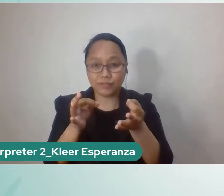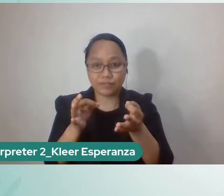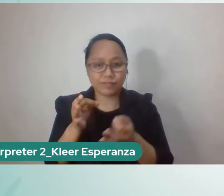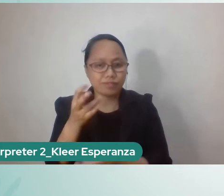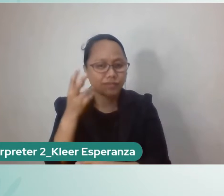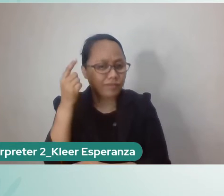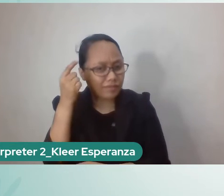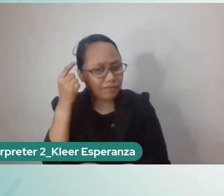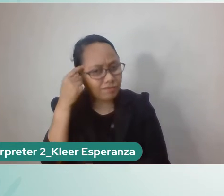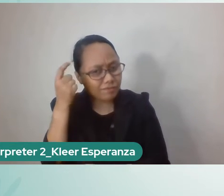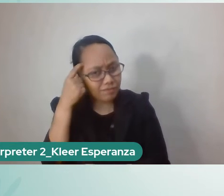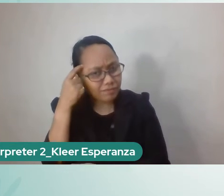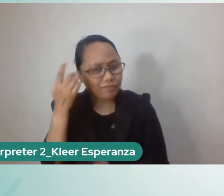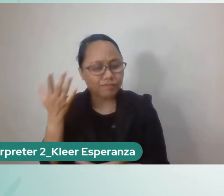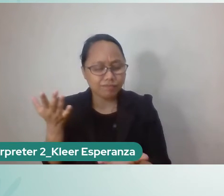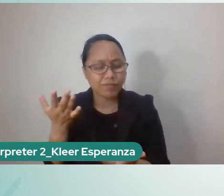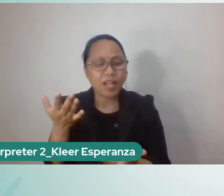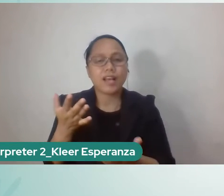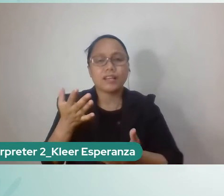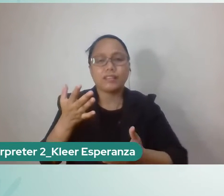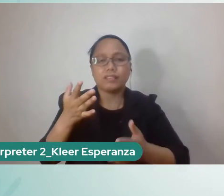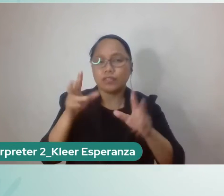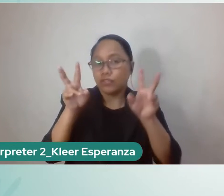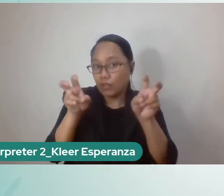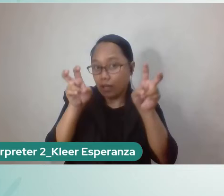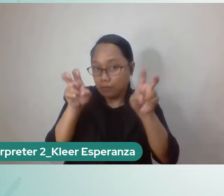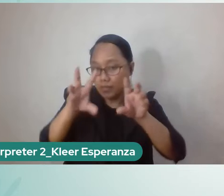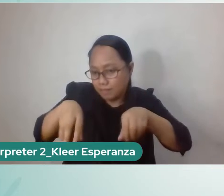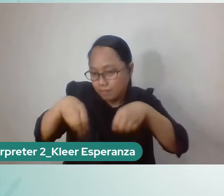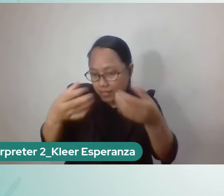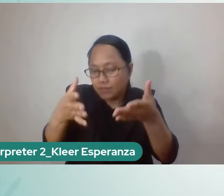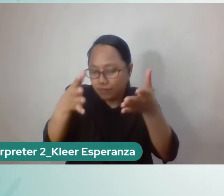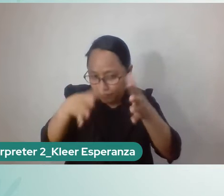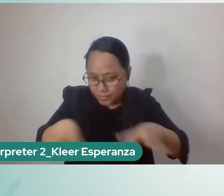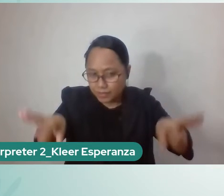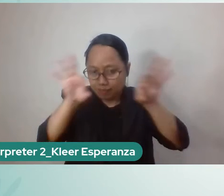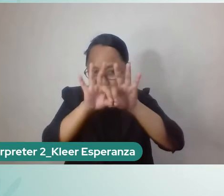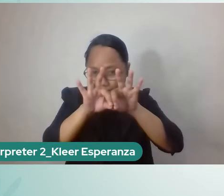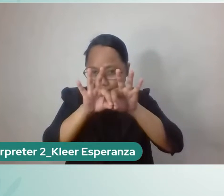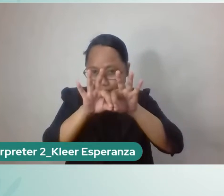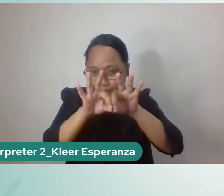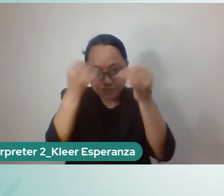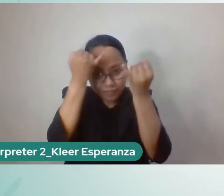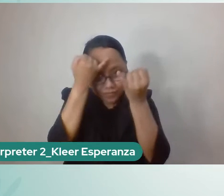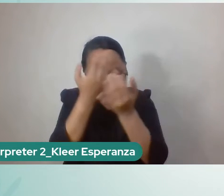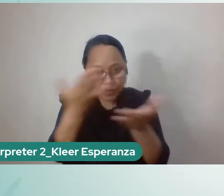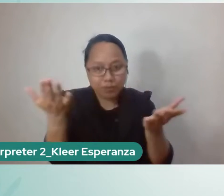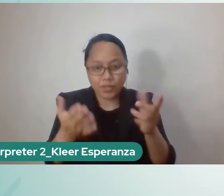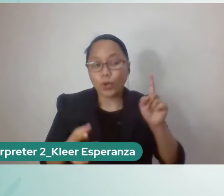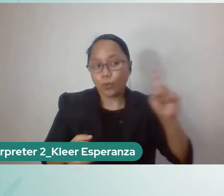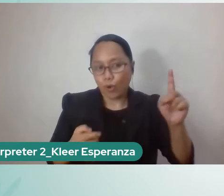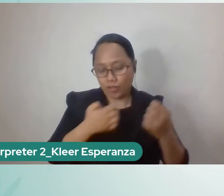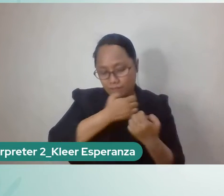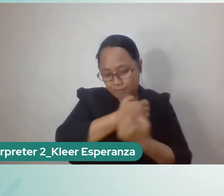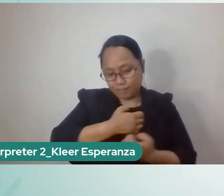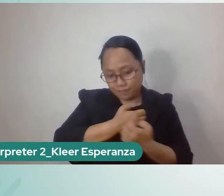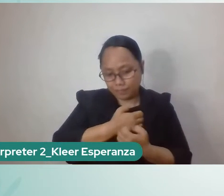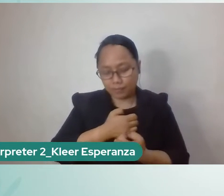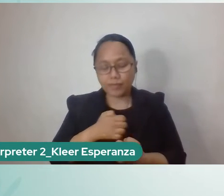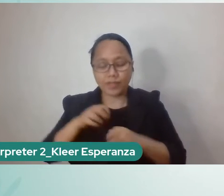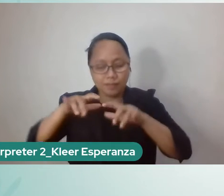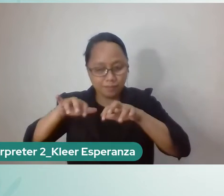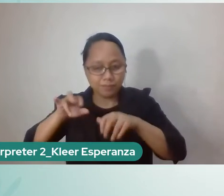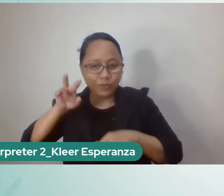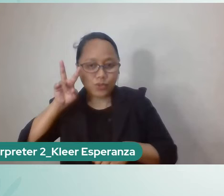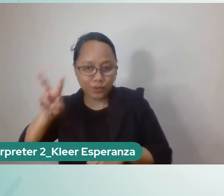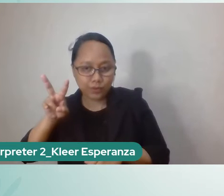you valuable information, type 2 in the comment section. Type 1 if you're enjoying. Type 2 if you think that